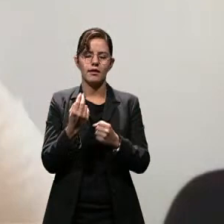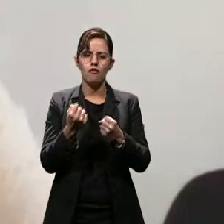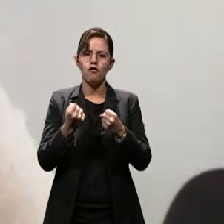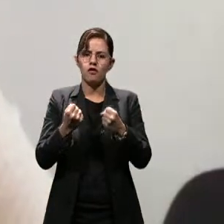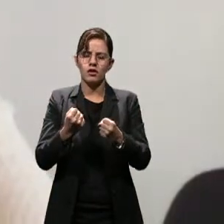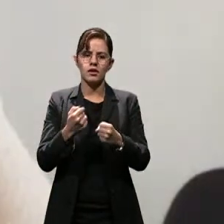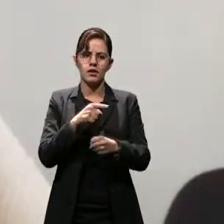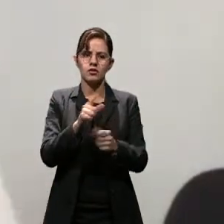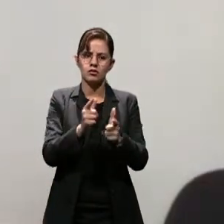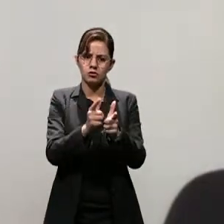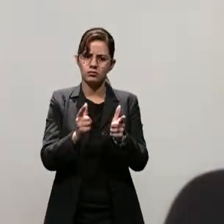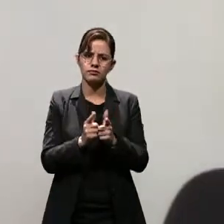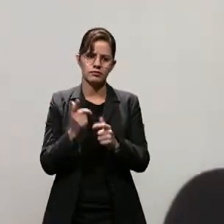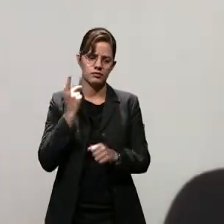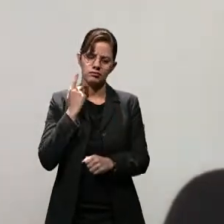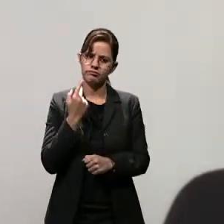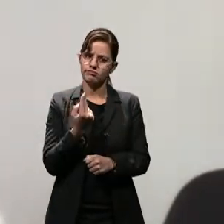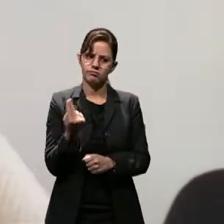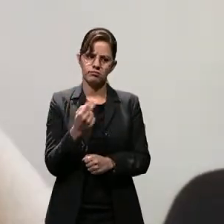making capable